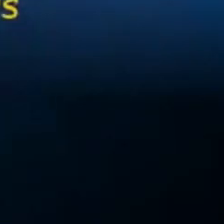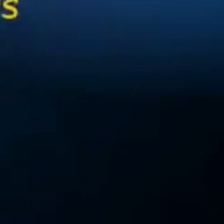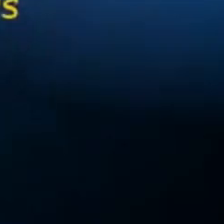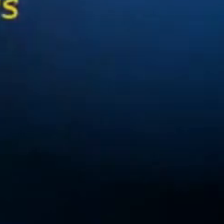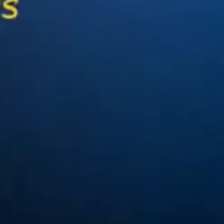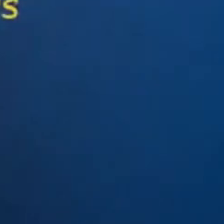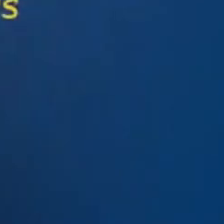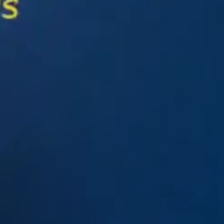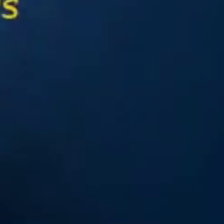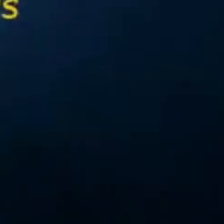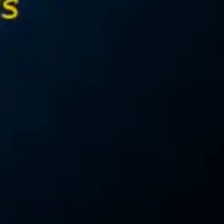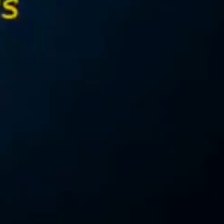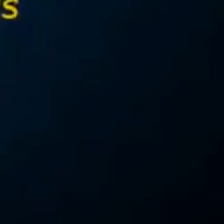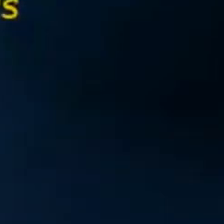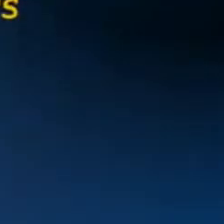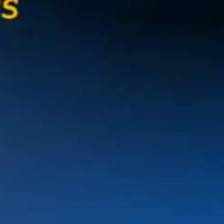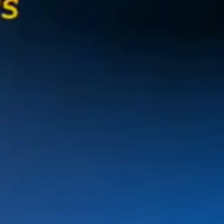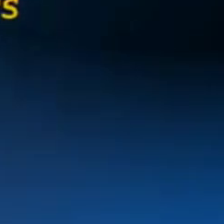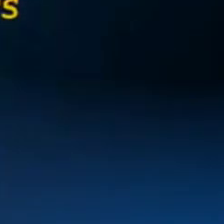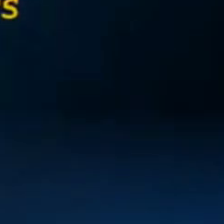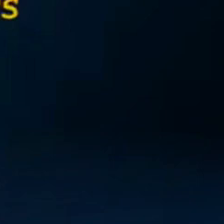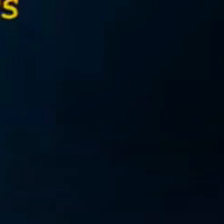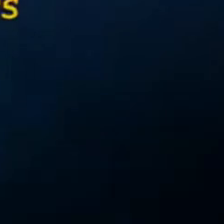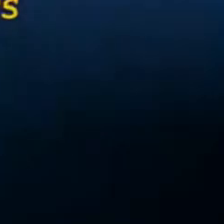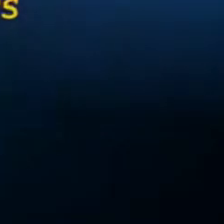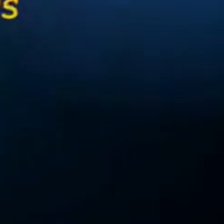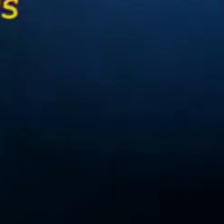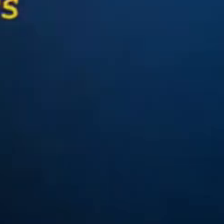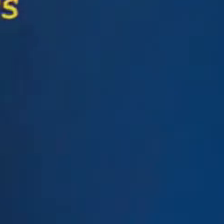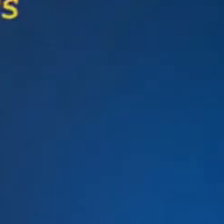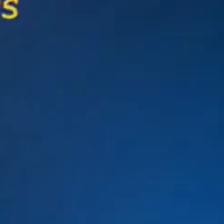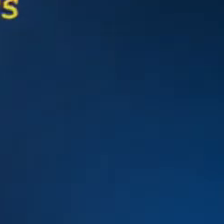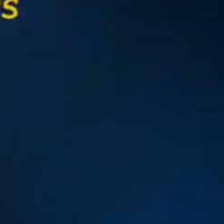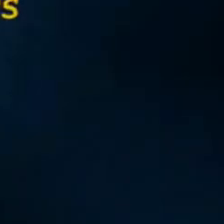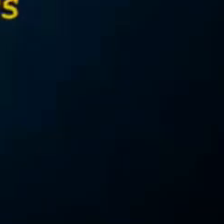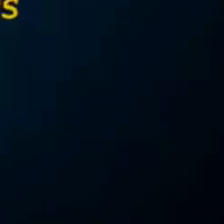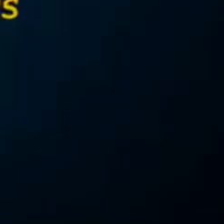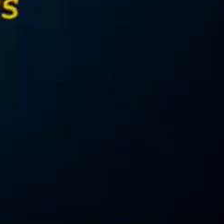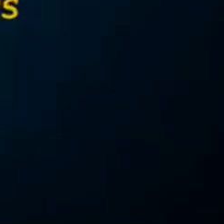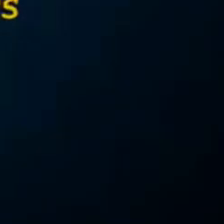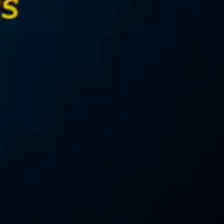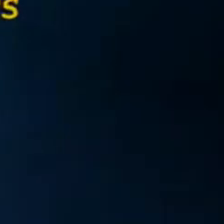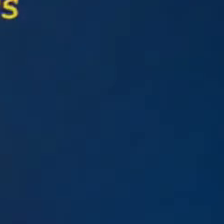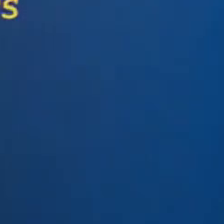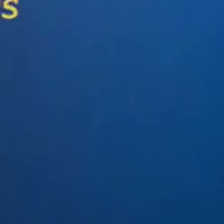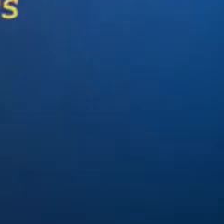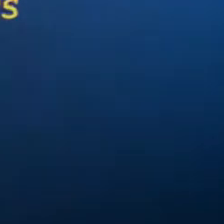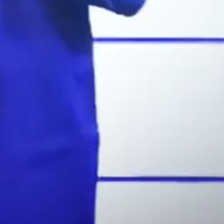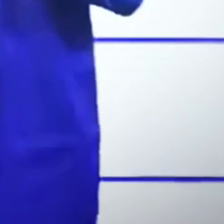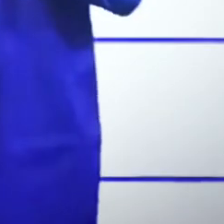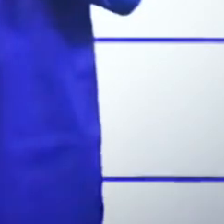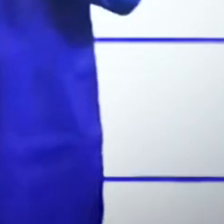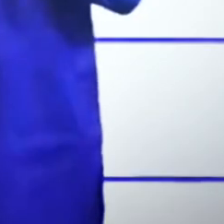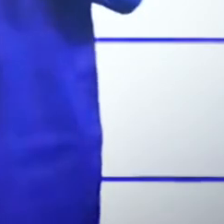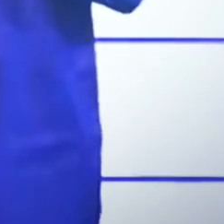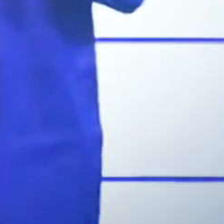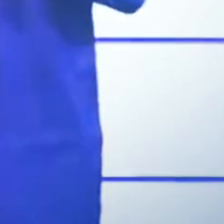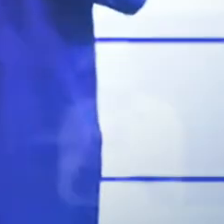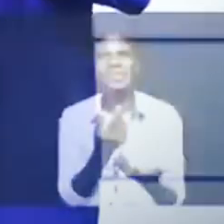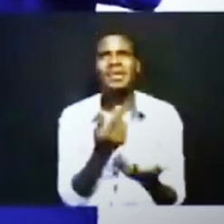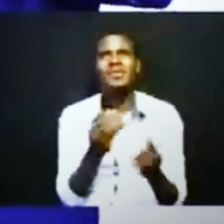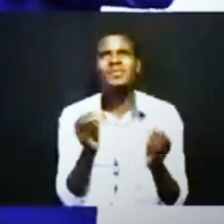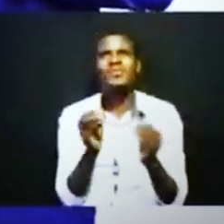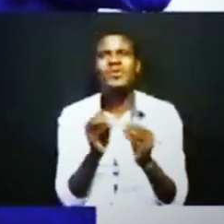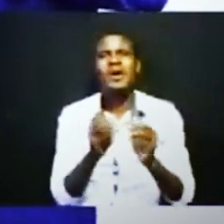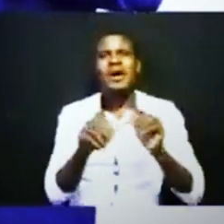Now, this one sings so much with Jesus' teaching on the mount,